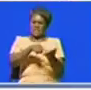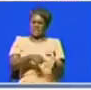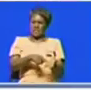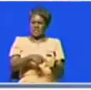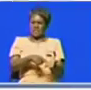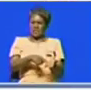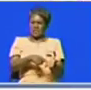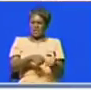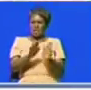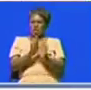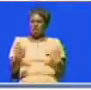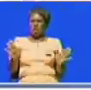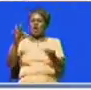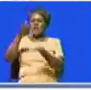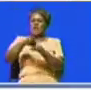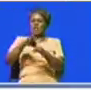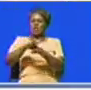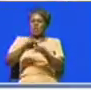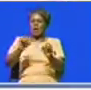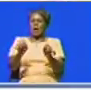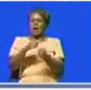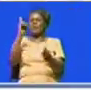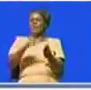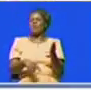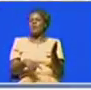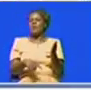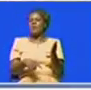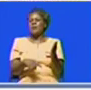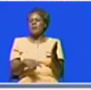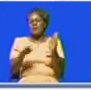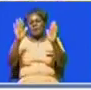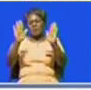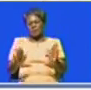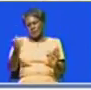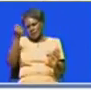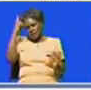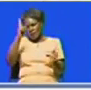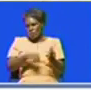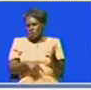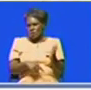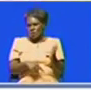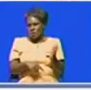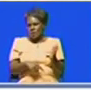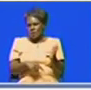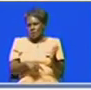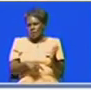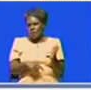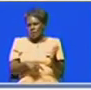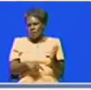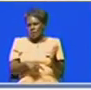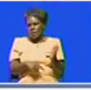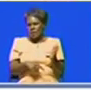that they will not go for election, then what else will we do? I think it is important to understand this. There are